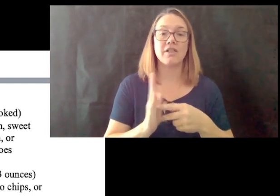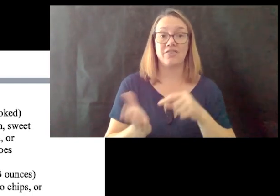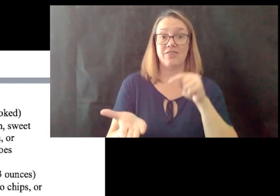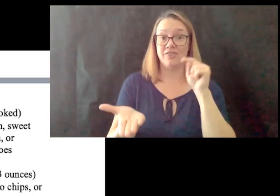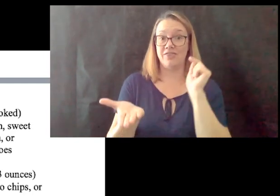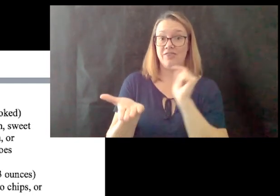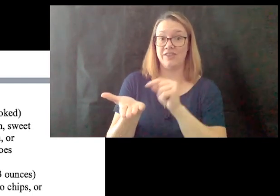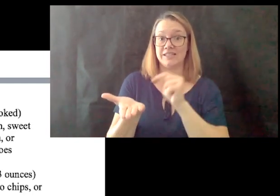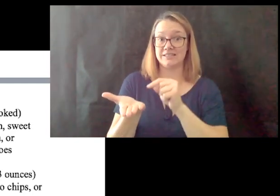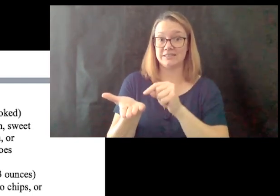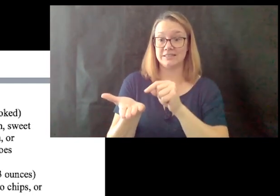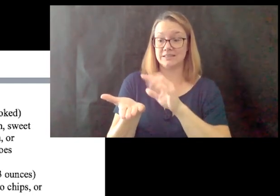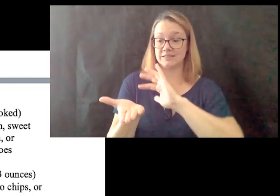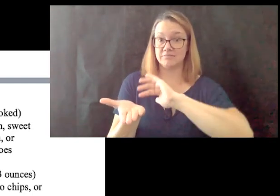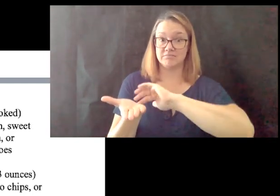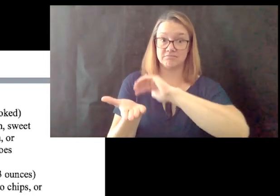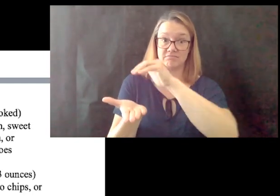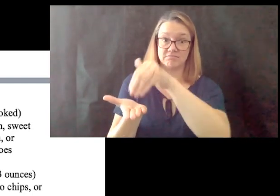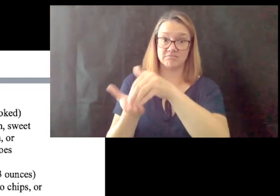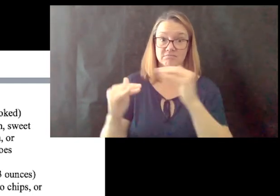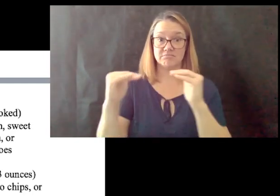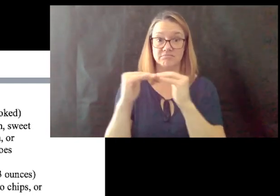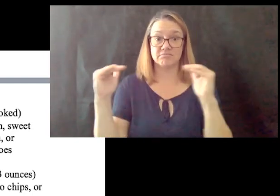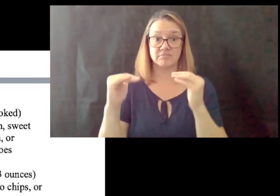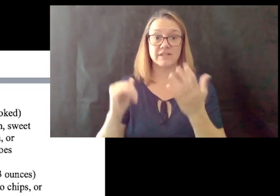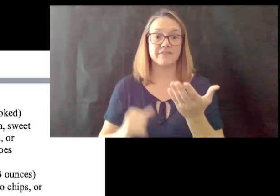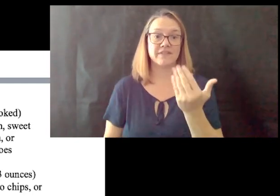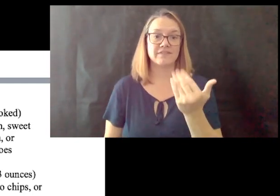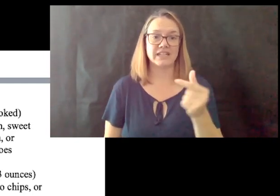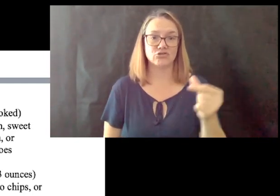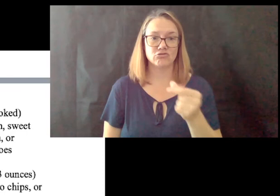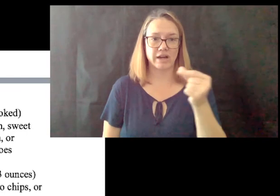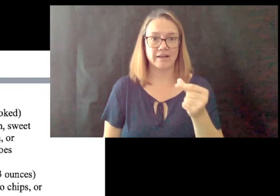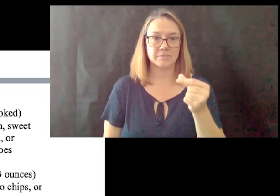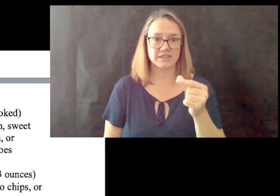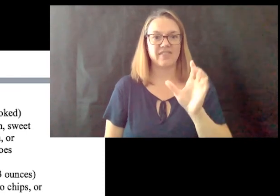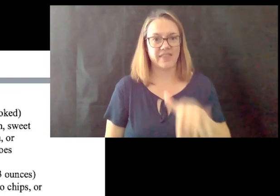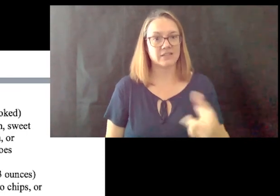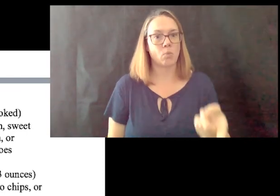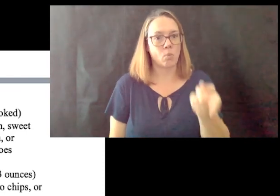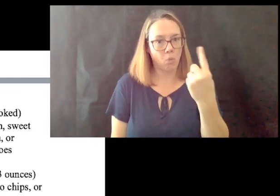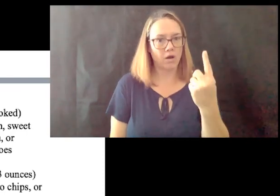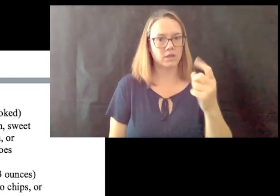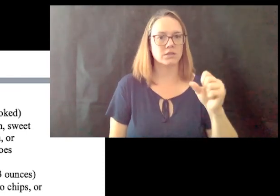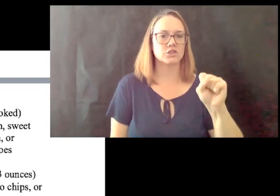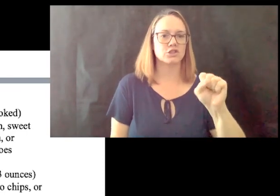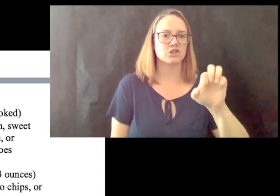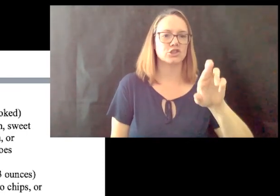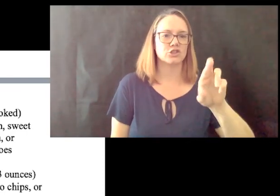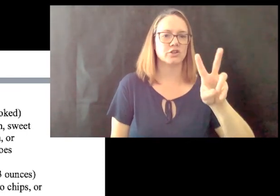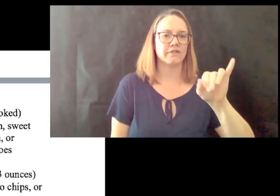whatever amount of that product, however much it takes to get 15 grams of carbohydrate, that's what it is.